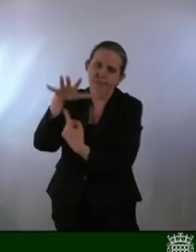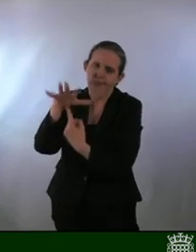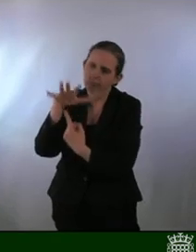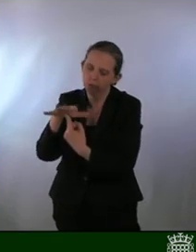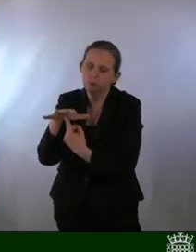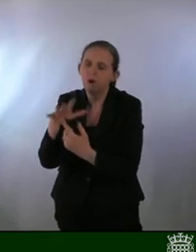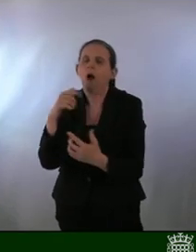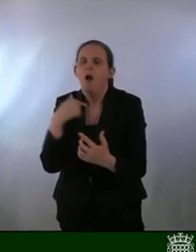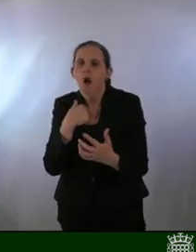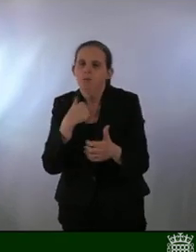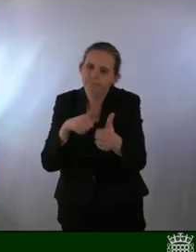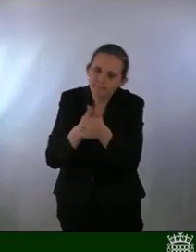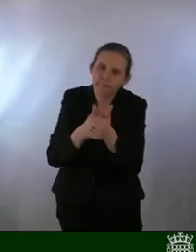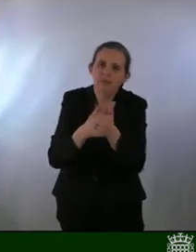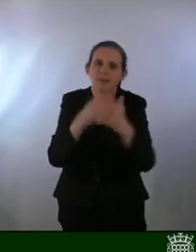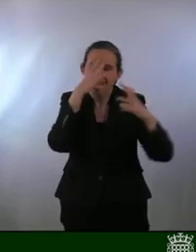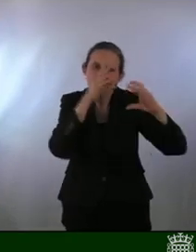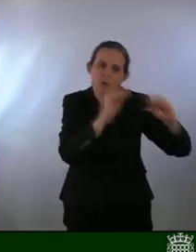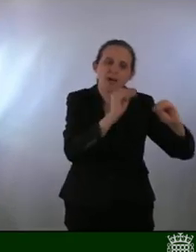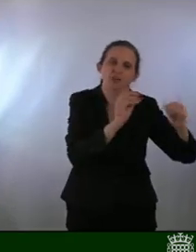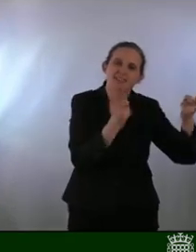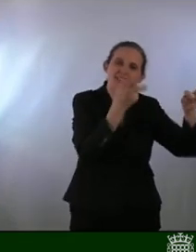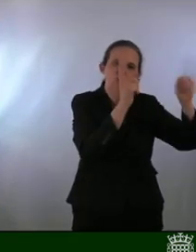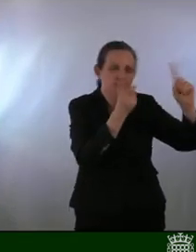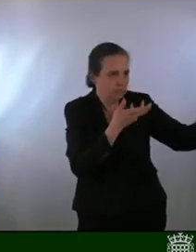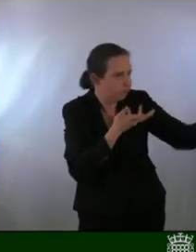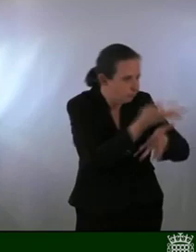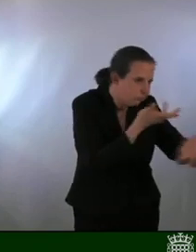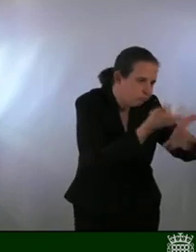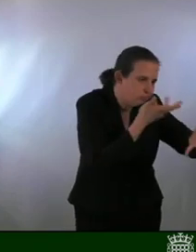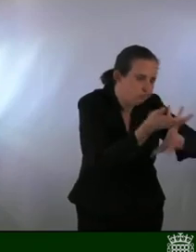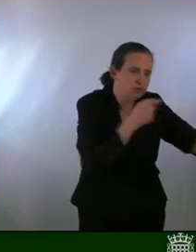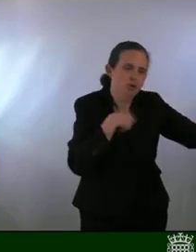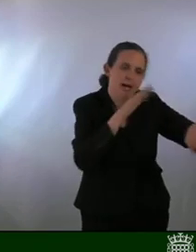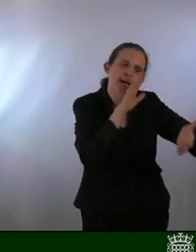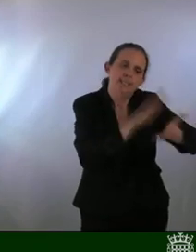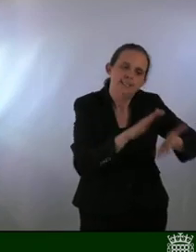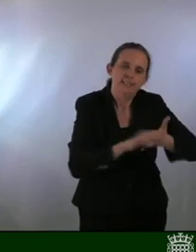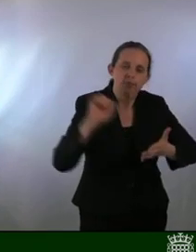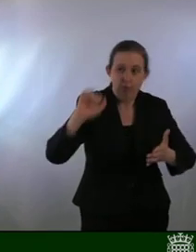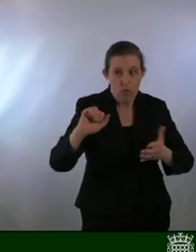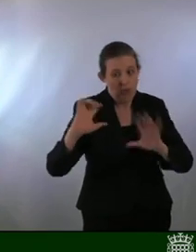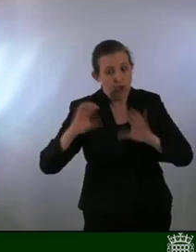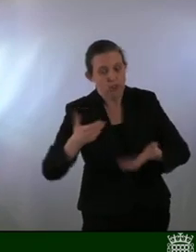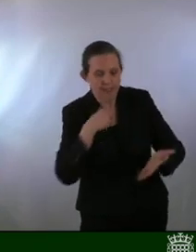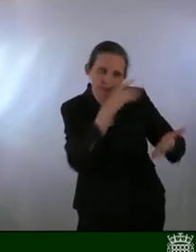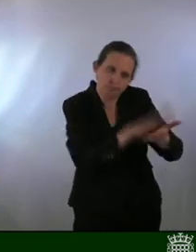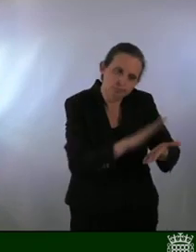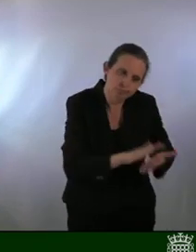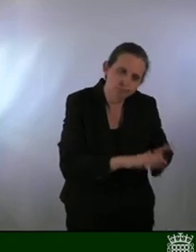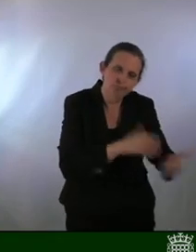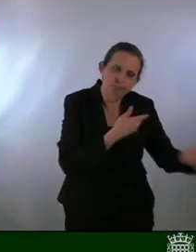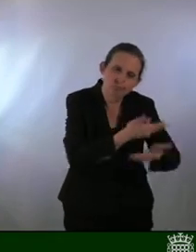working hard with my right honourable friend, the Education Secretary, to address exactly the sorts of concerns that he raises, because,